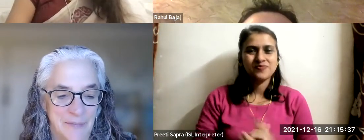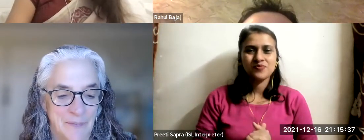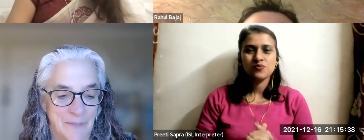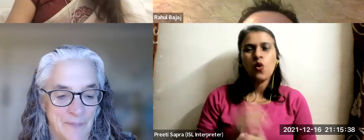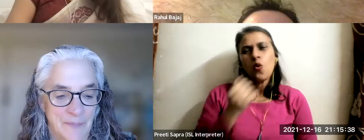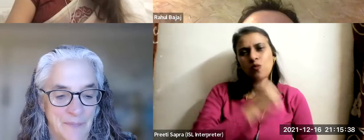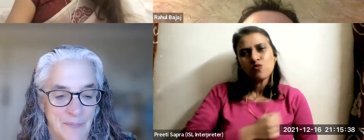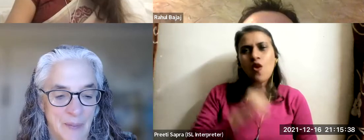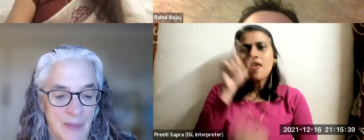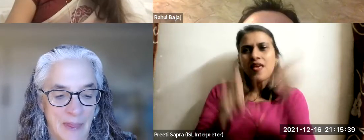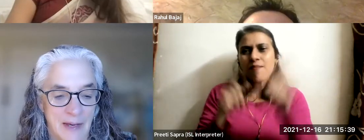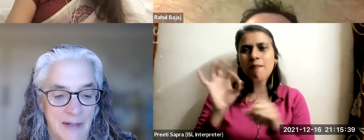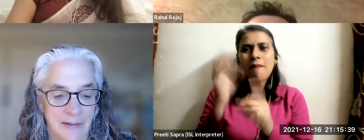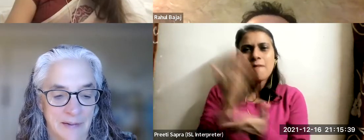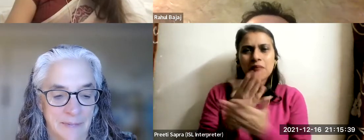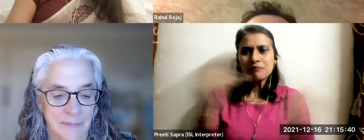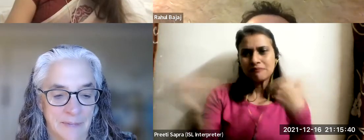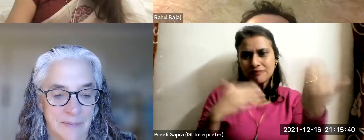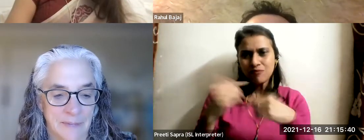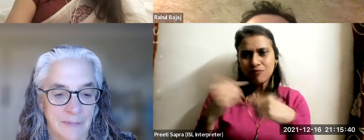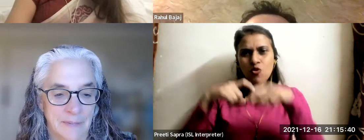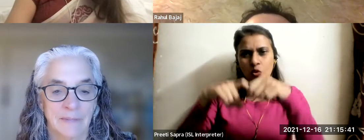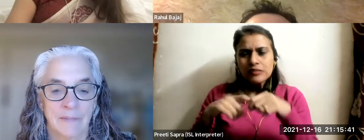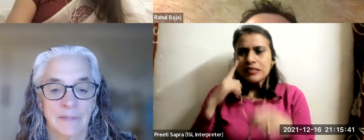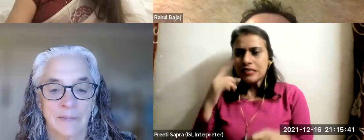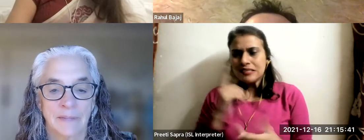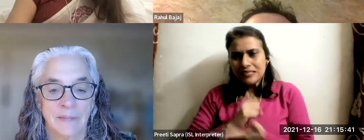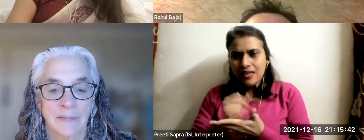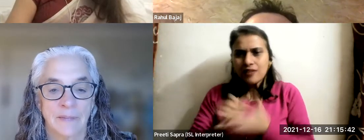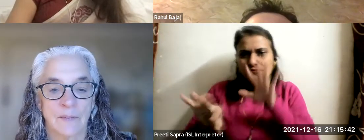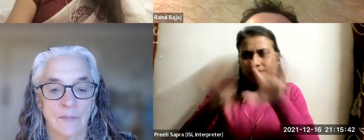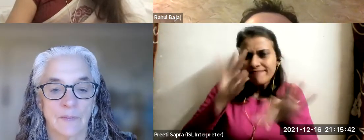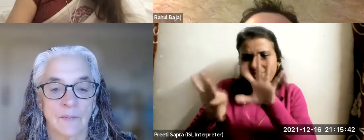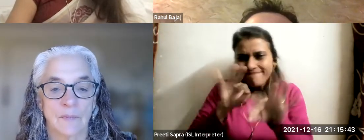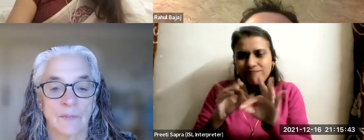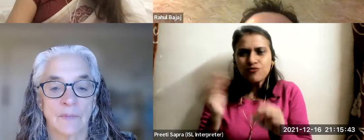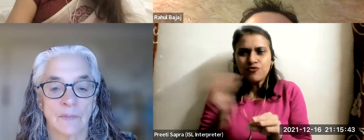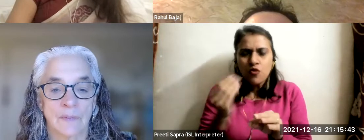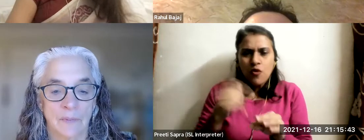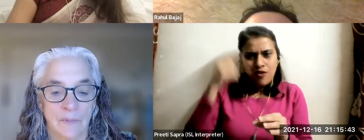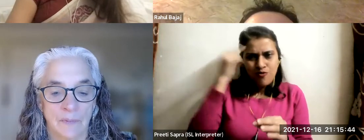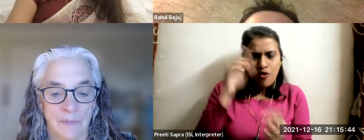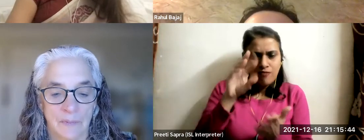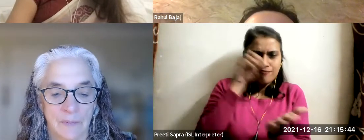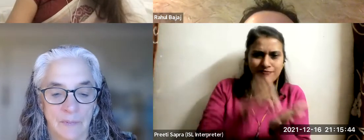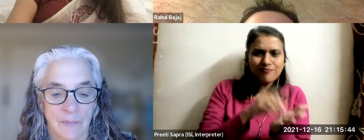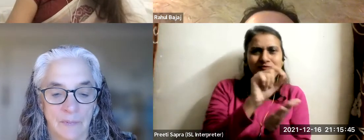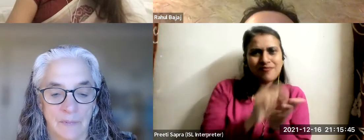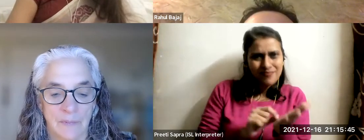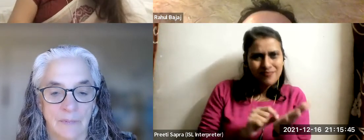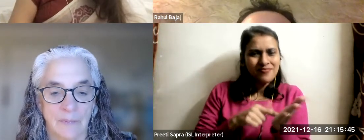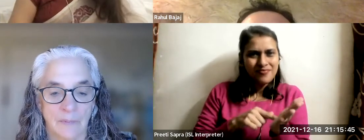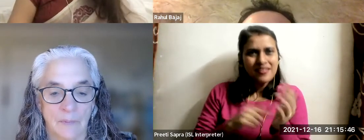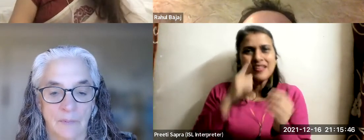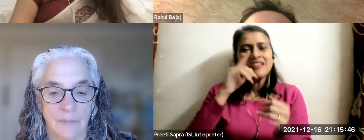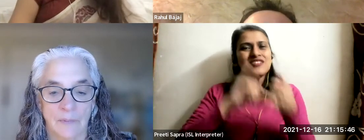could not get to. I tried to navigate as many questions as I could with my own notes, Lainey and Shilpi, and